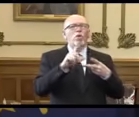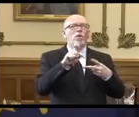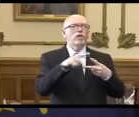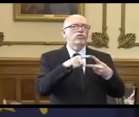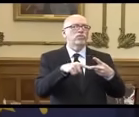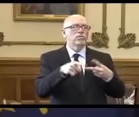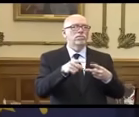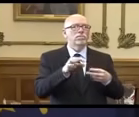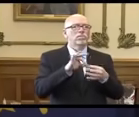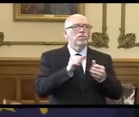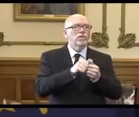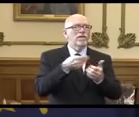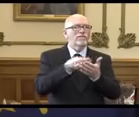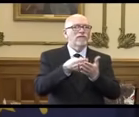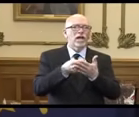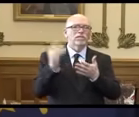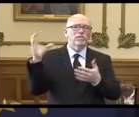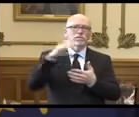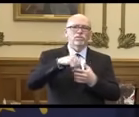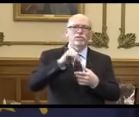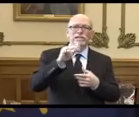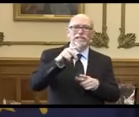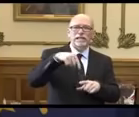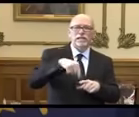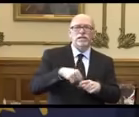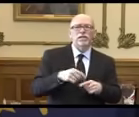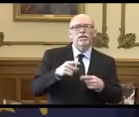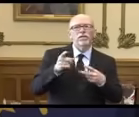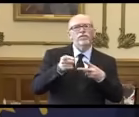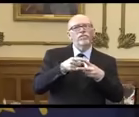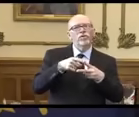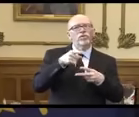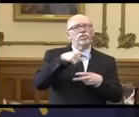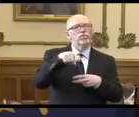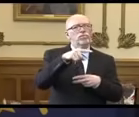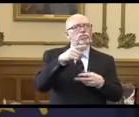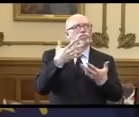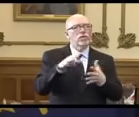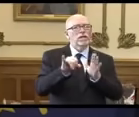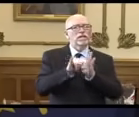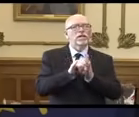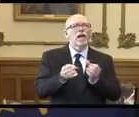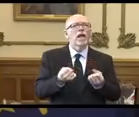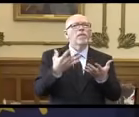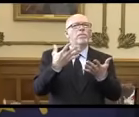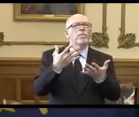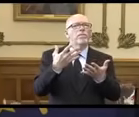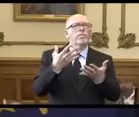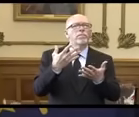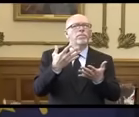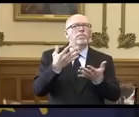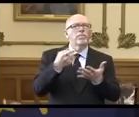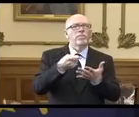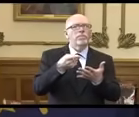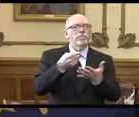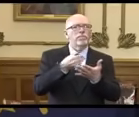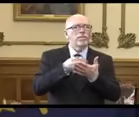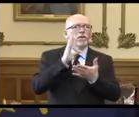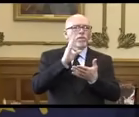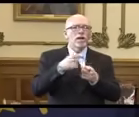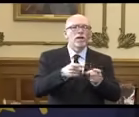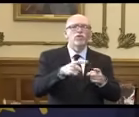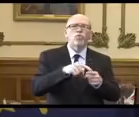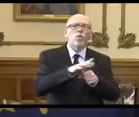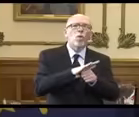on funds that are coming into Indiana. The first is whether you guys have identified how much money you will pass on to local